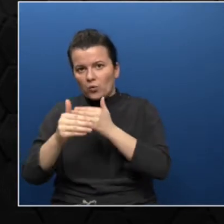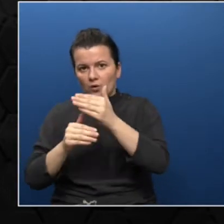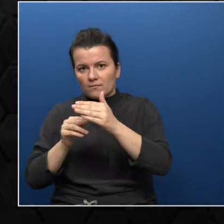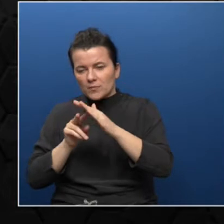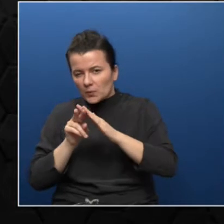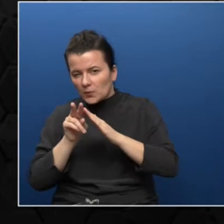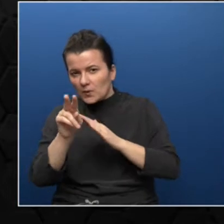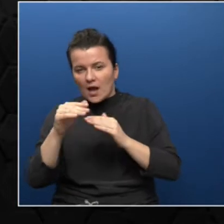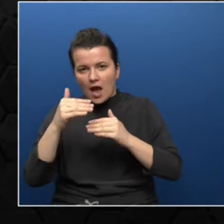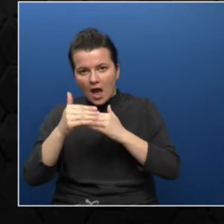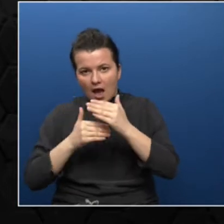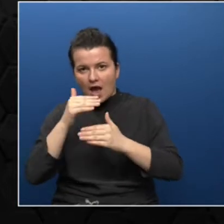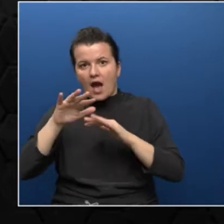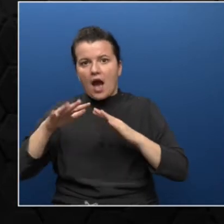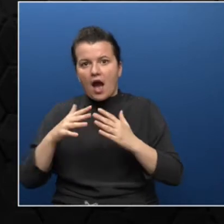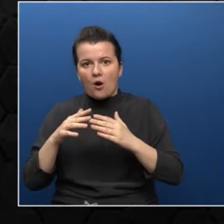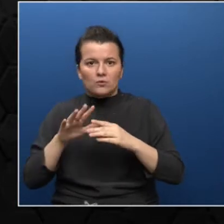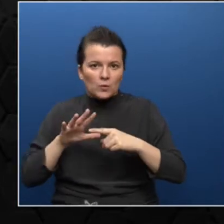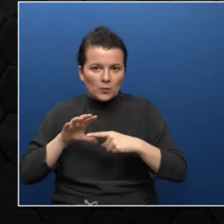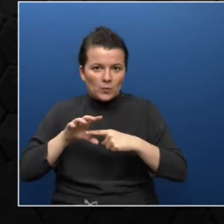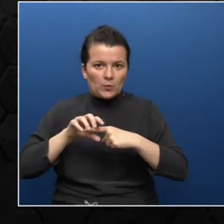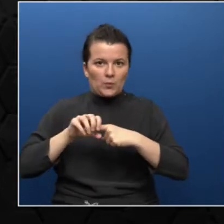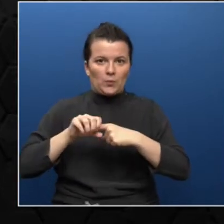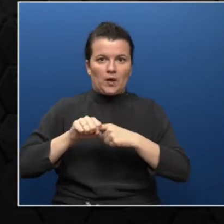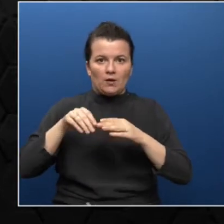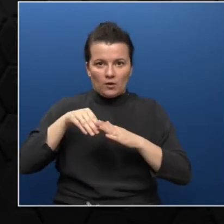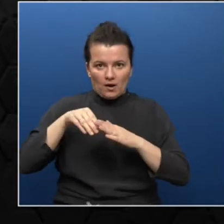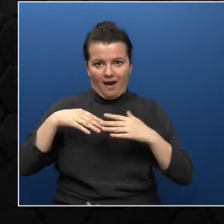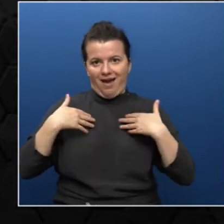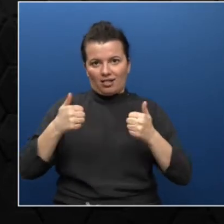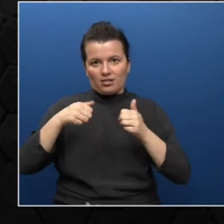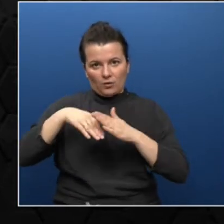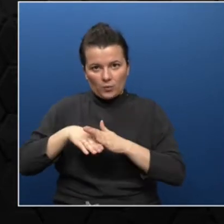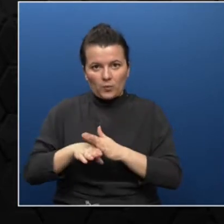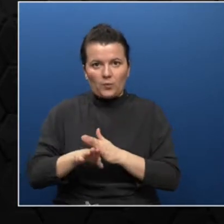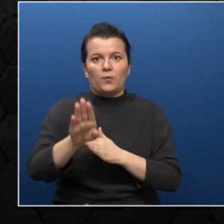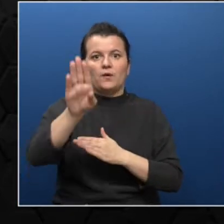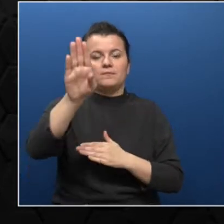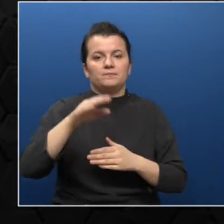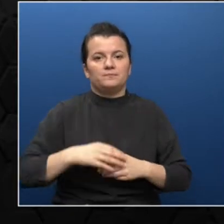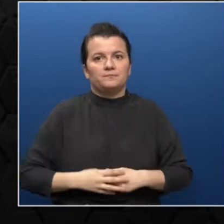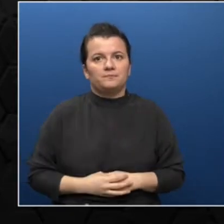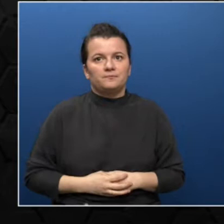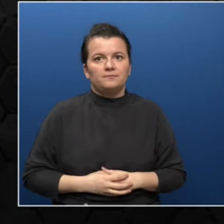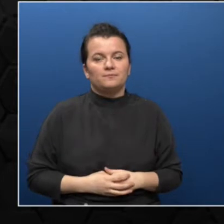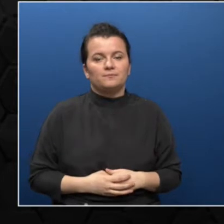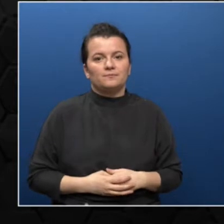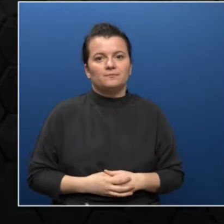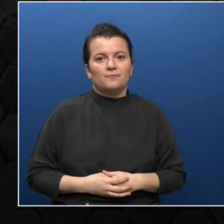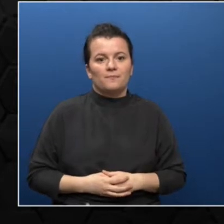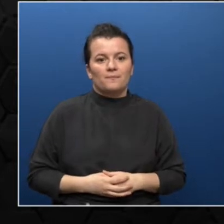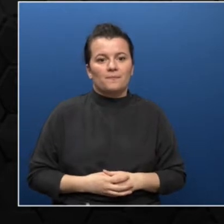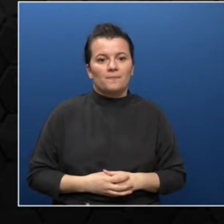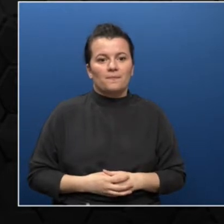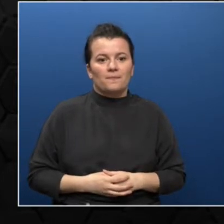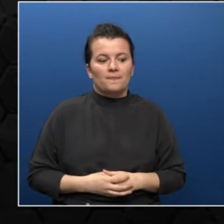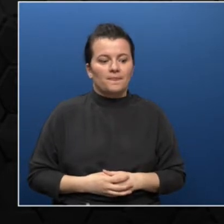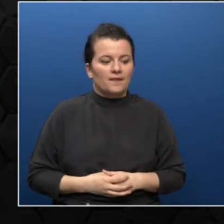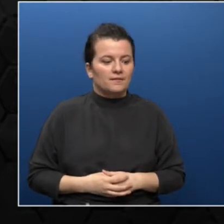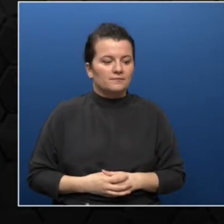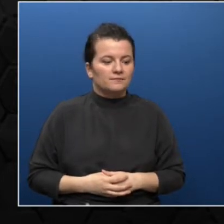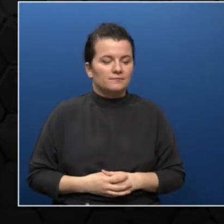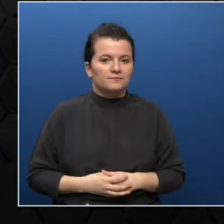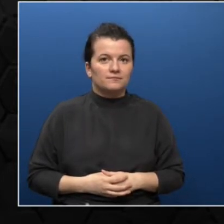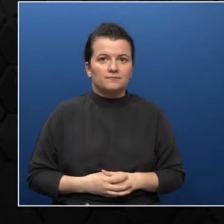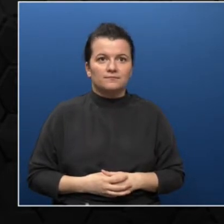doing. A video, for example, is a time series data where the frames of the images are like